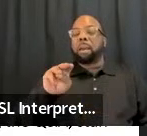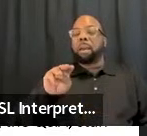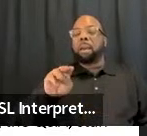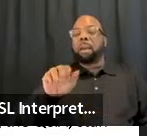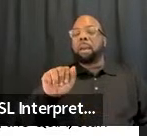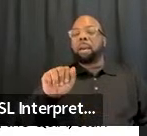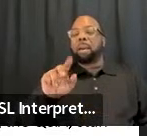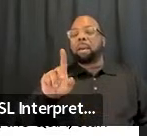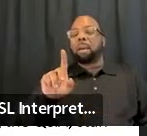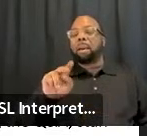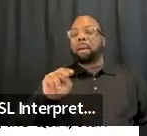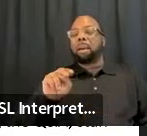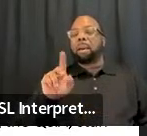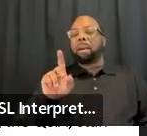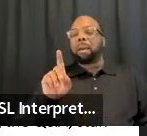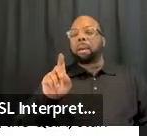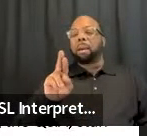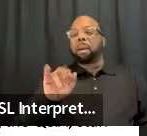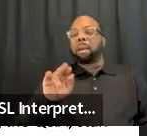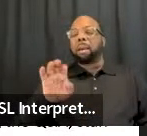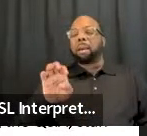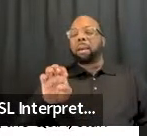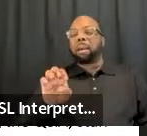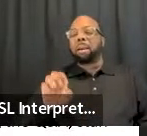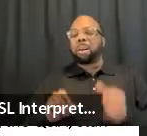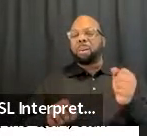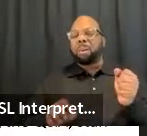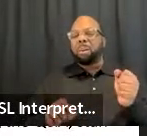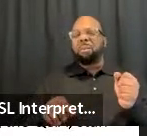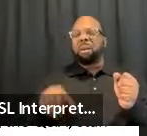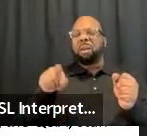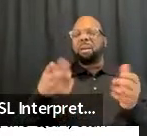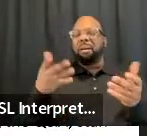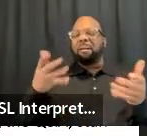Let me just finish this real quick. Sure.